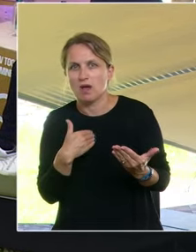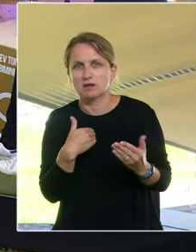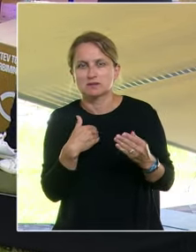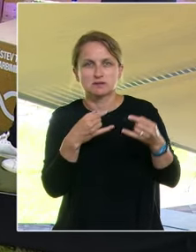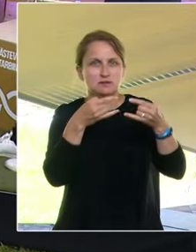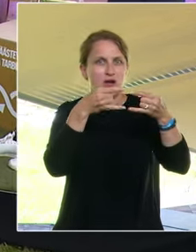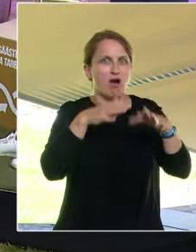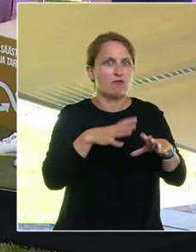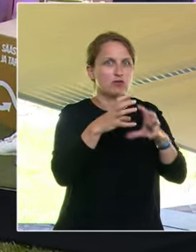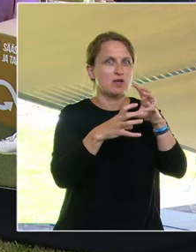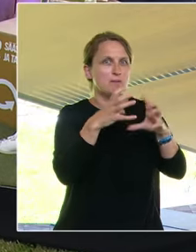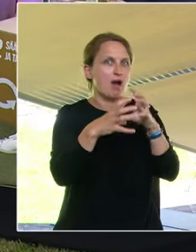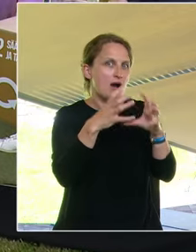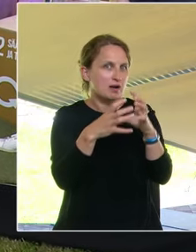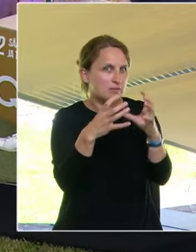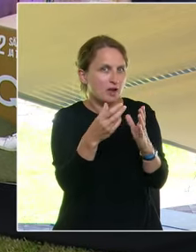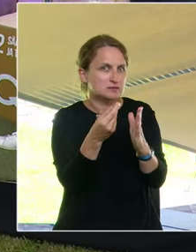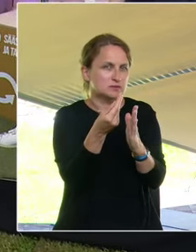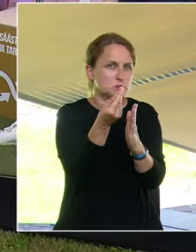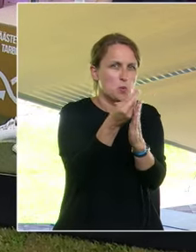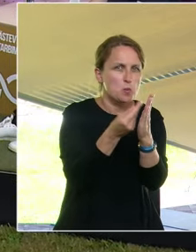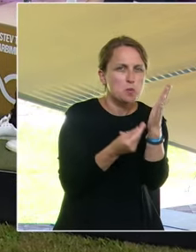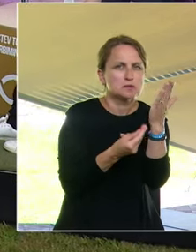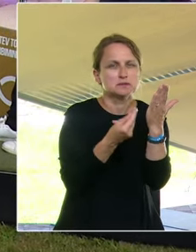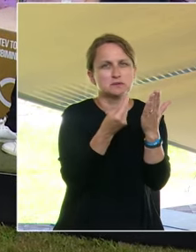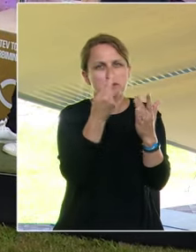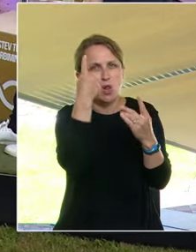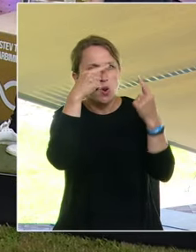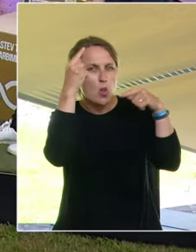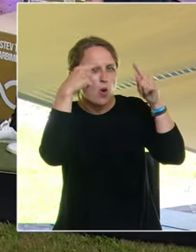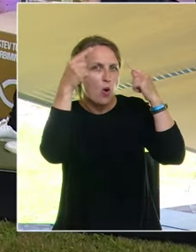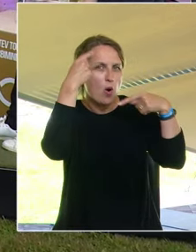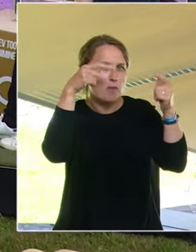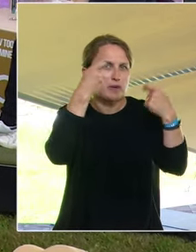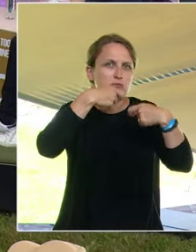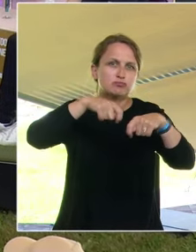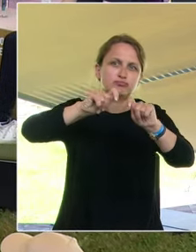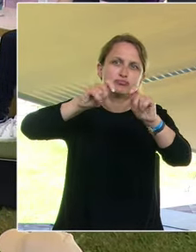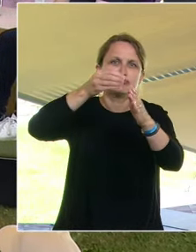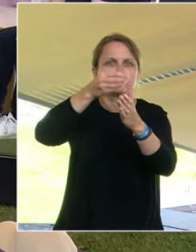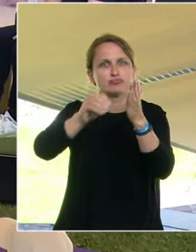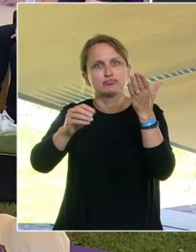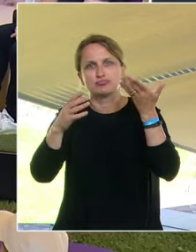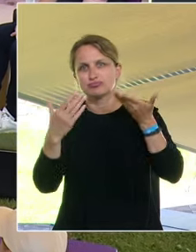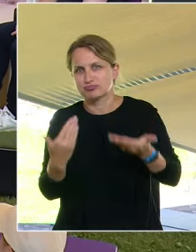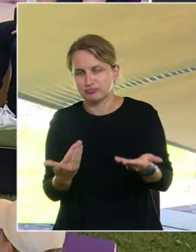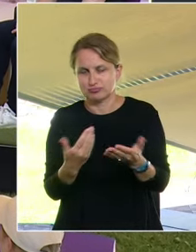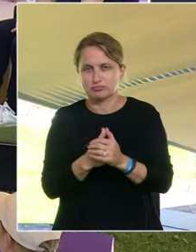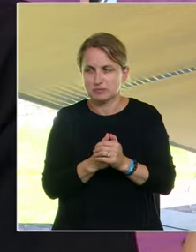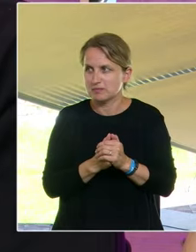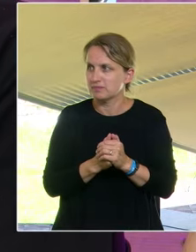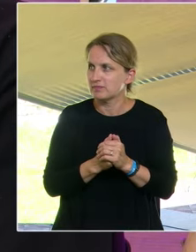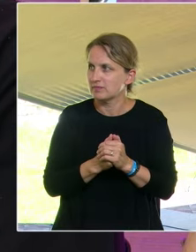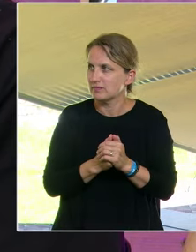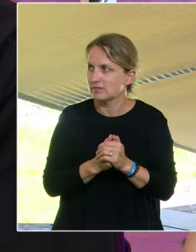forms of expression. And Erwin also has a ledger with him. Yeah, today. I have a ledger as well. Yeah, yeah. I'm